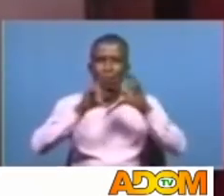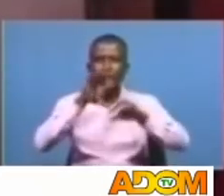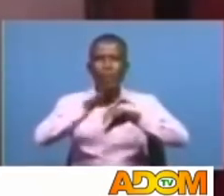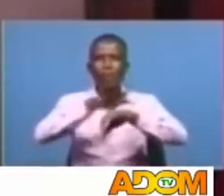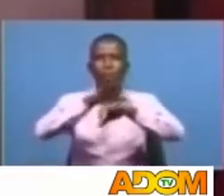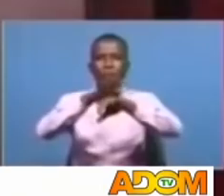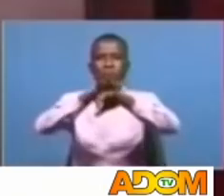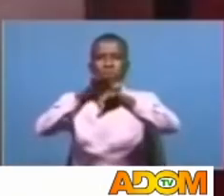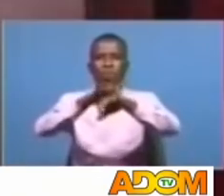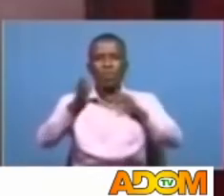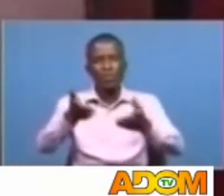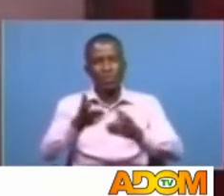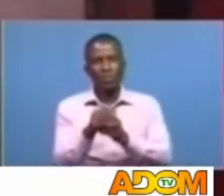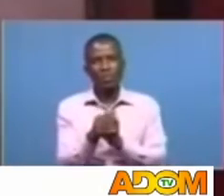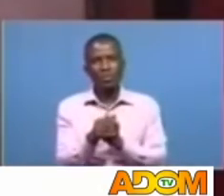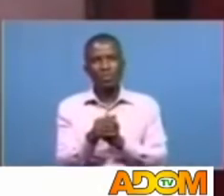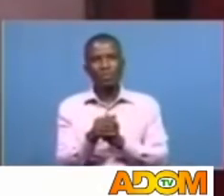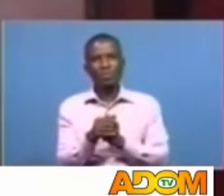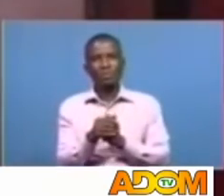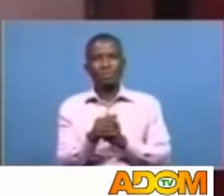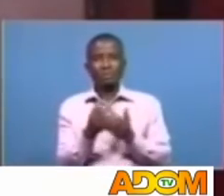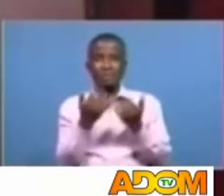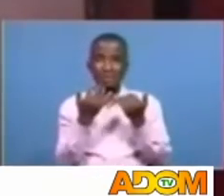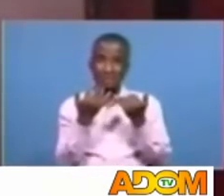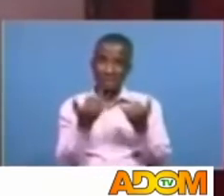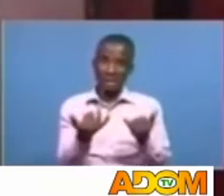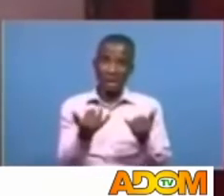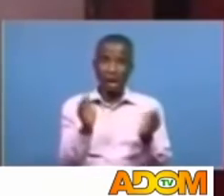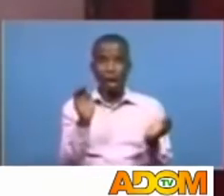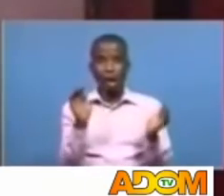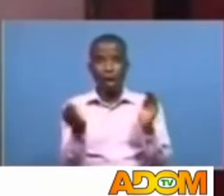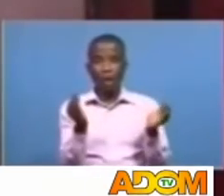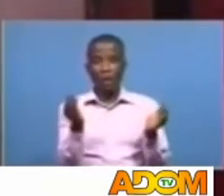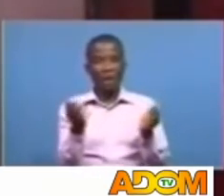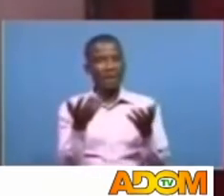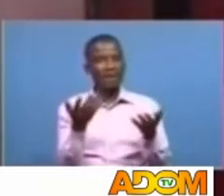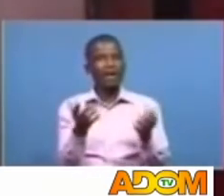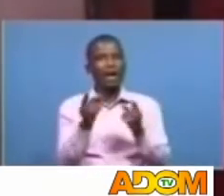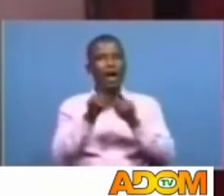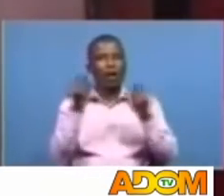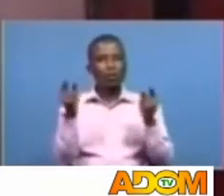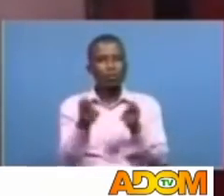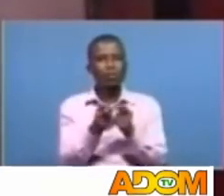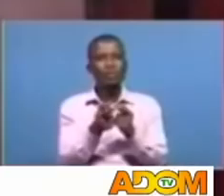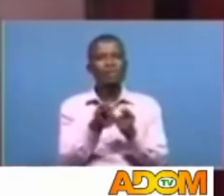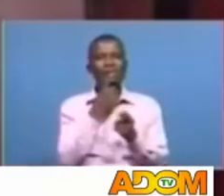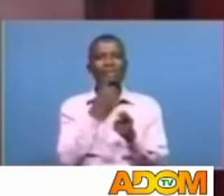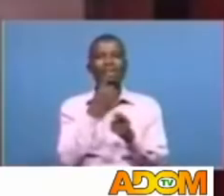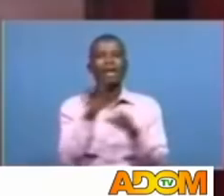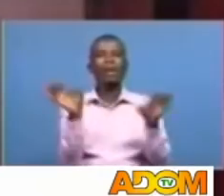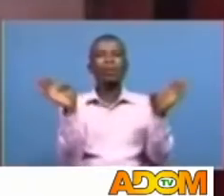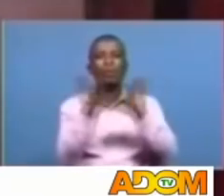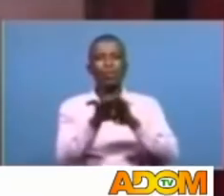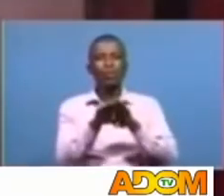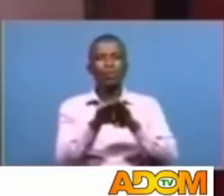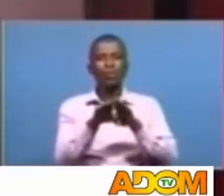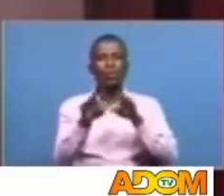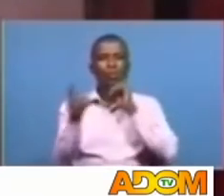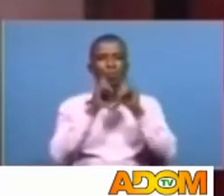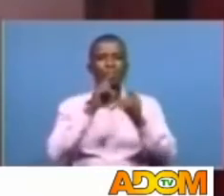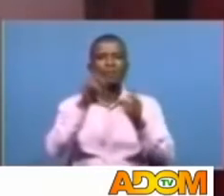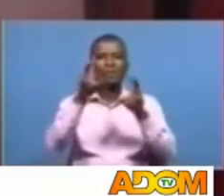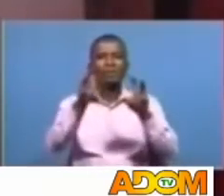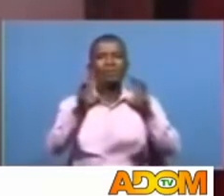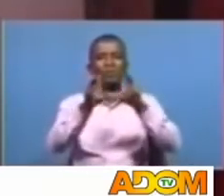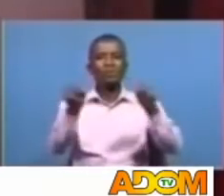Now, in this instant situation, the party had closed its case. So the court